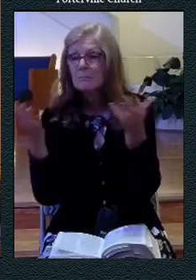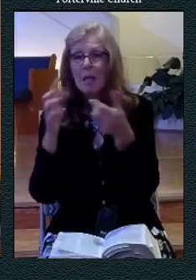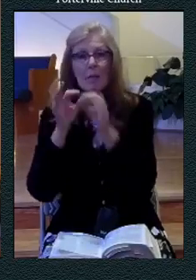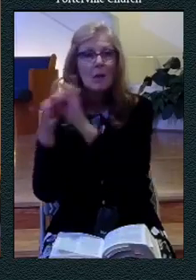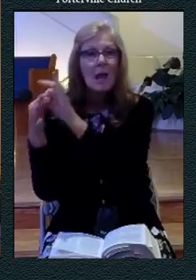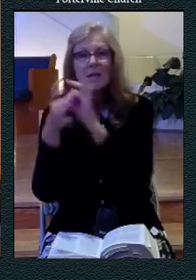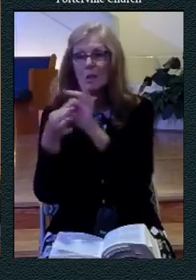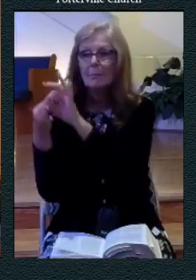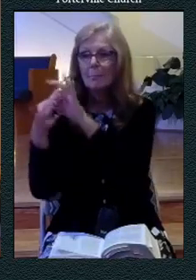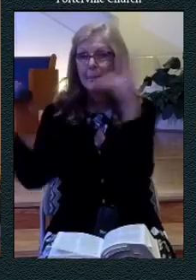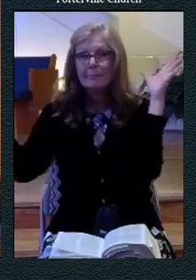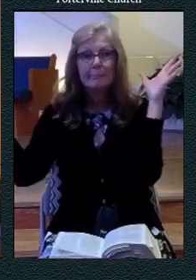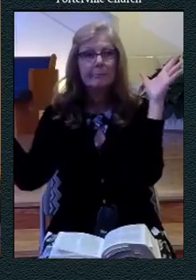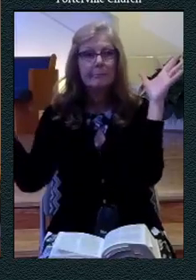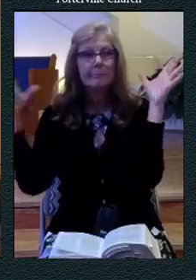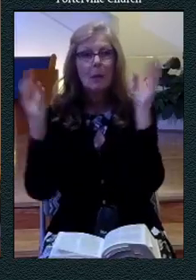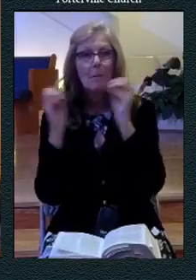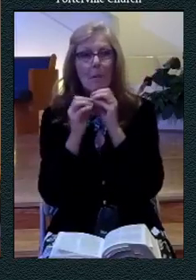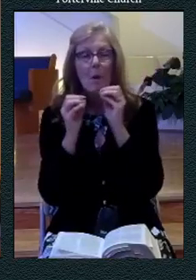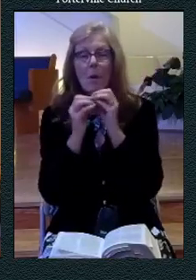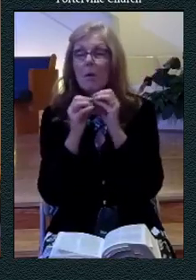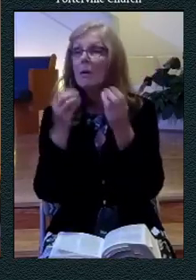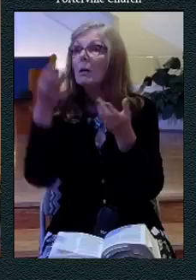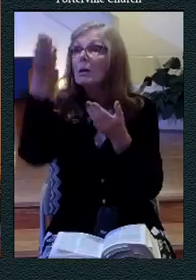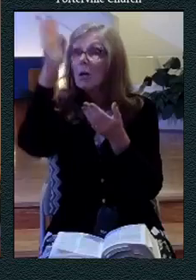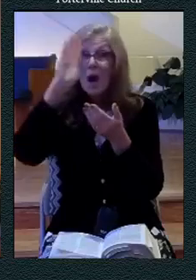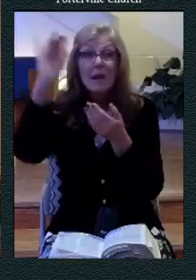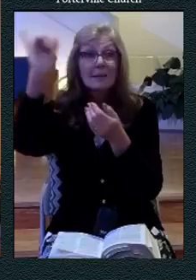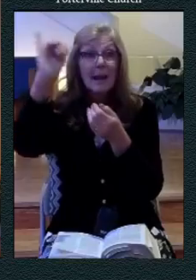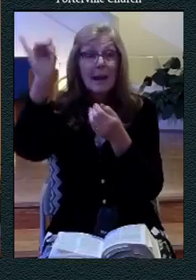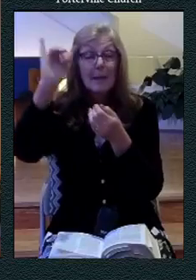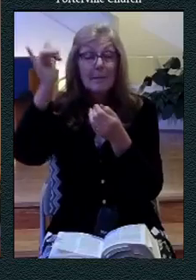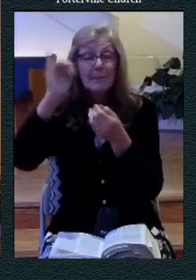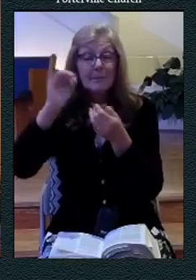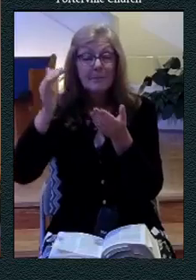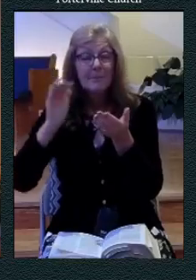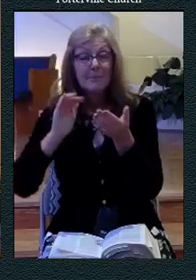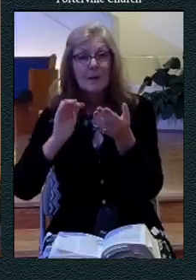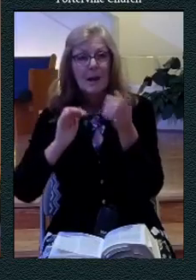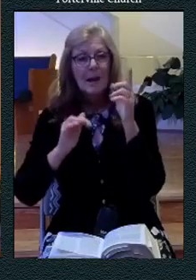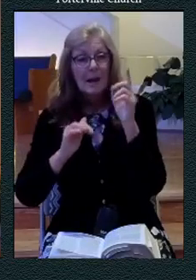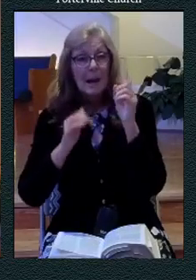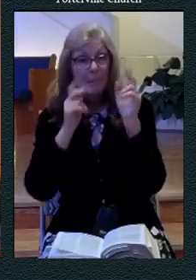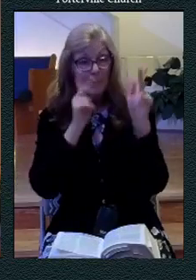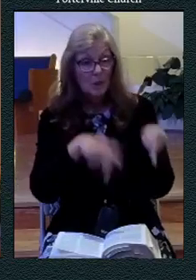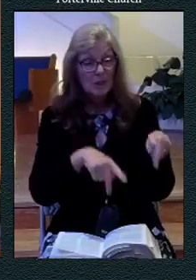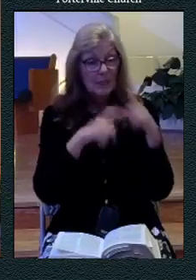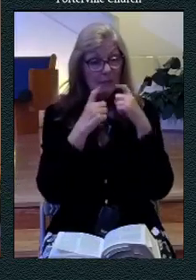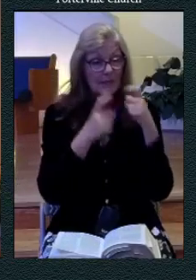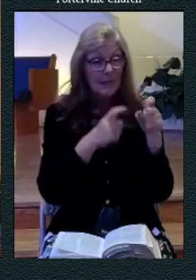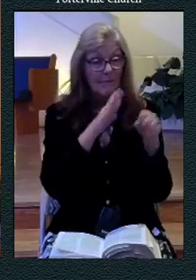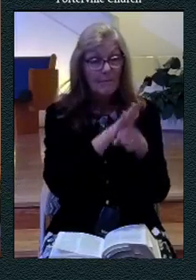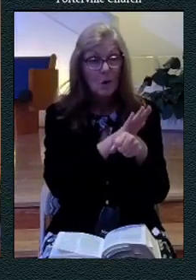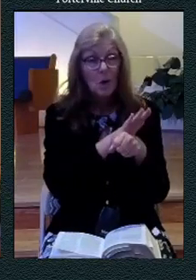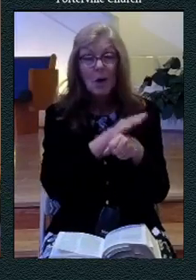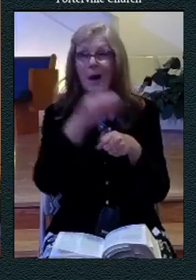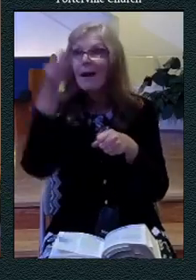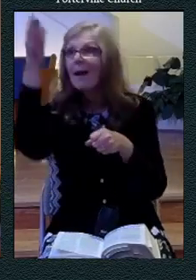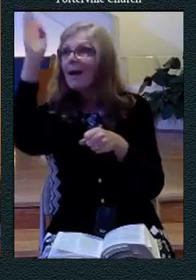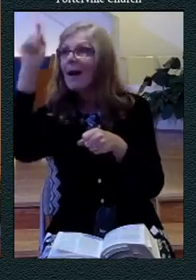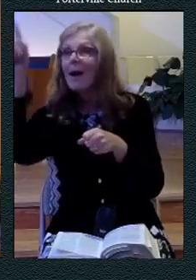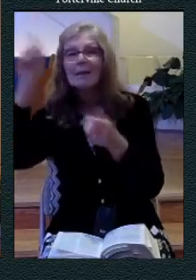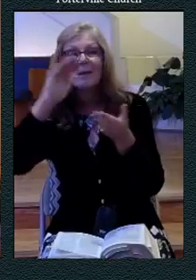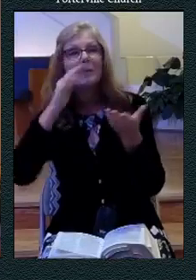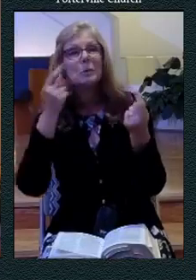forgiveness, and this is how it is with God. Justification, one central element of it is God forgives